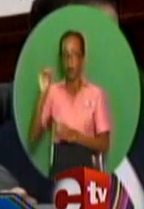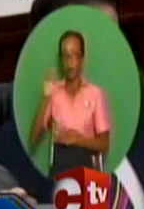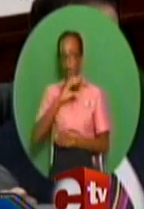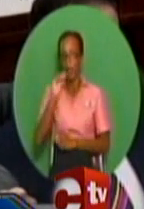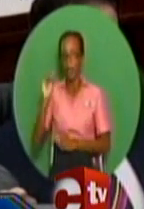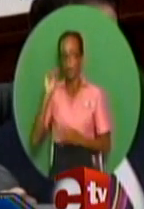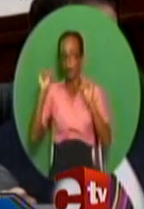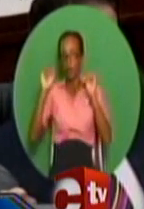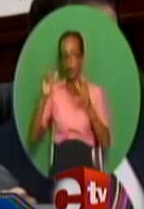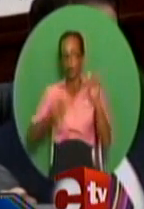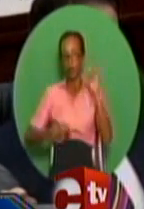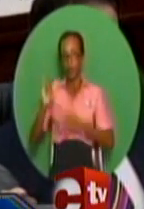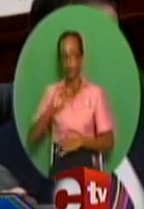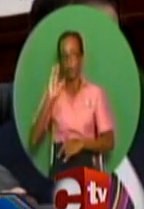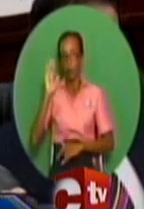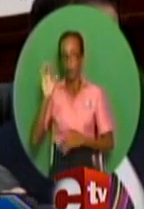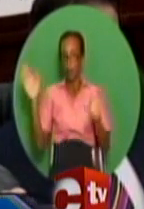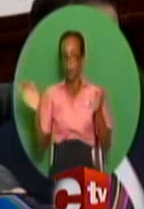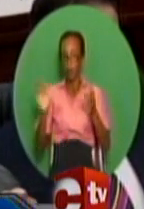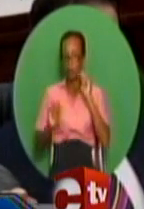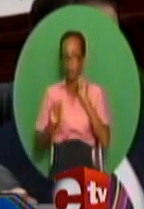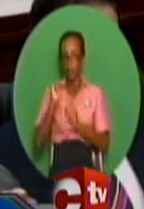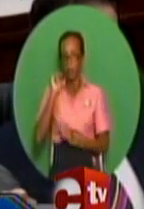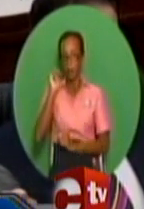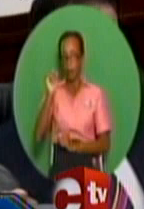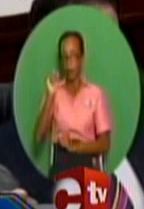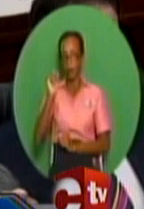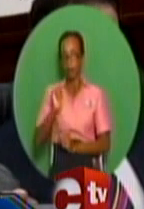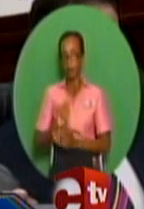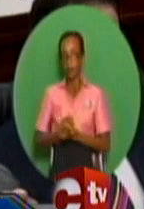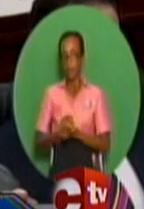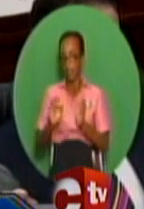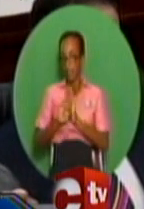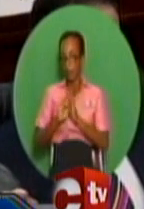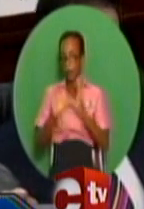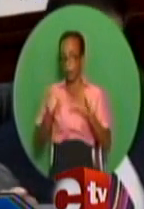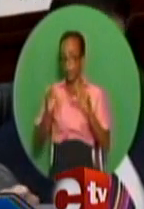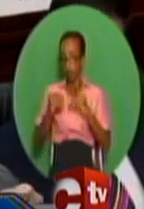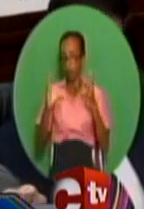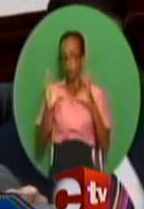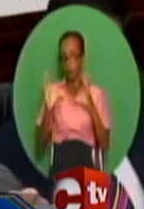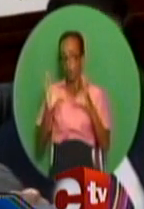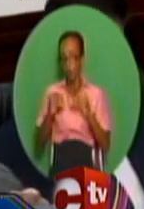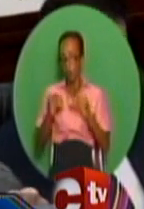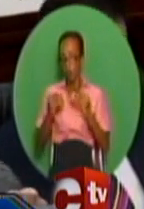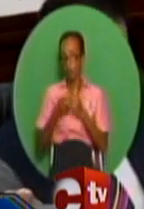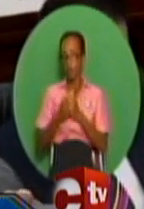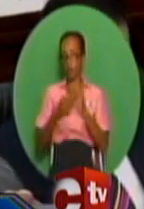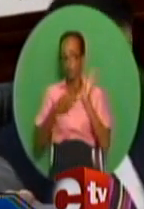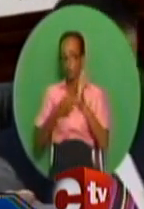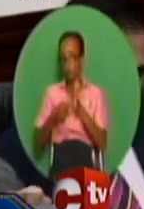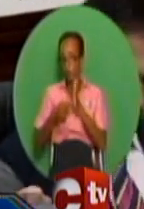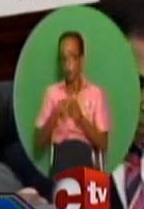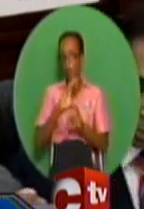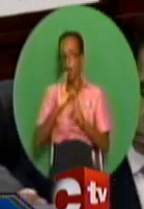Calm Imbert, as he presented the 2018 budget in Parliament today. In response, Minister Imbert said government has